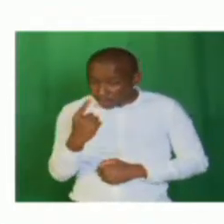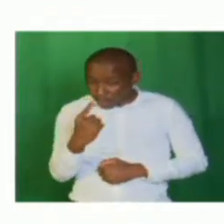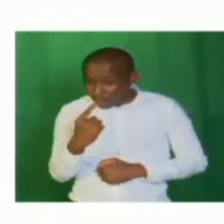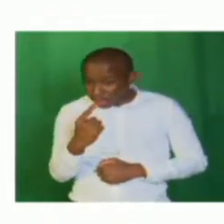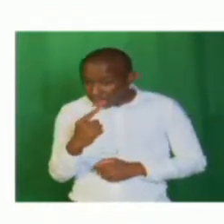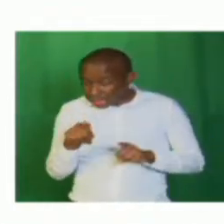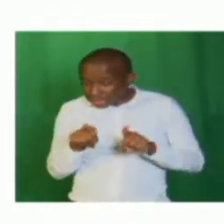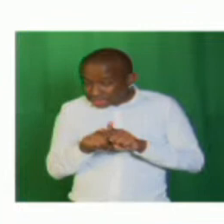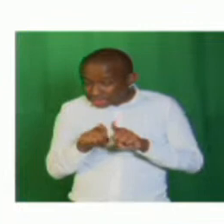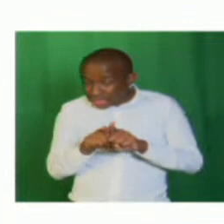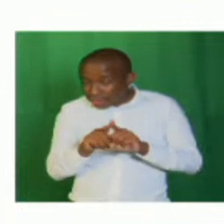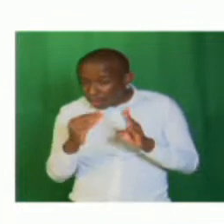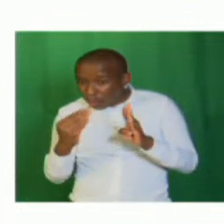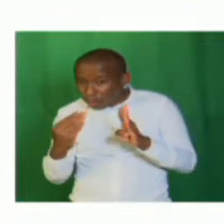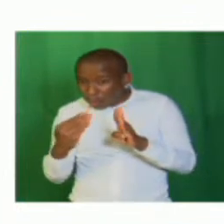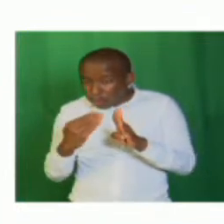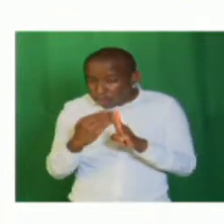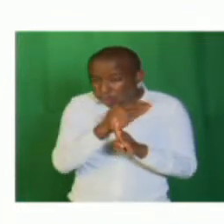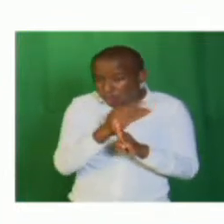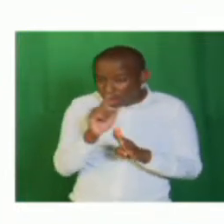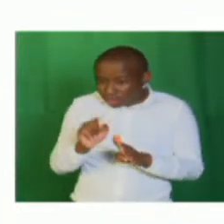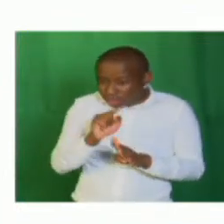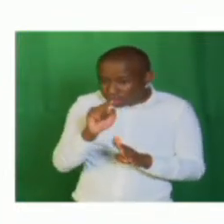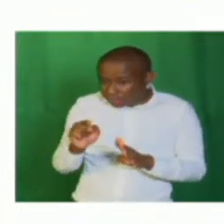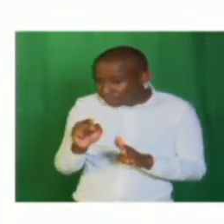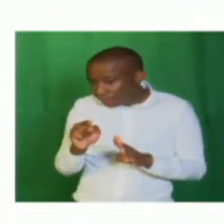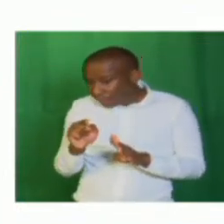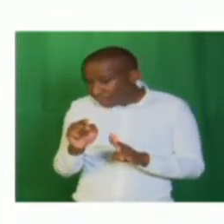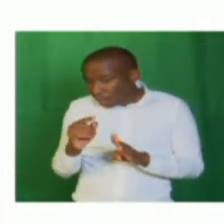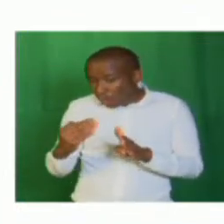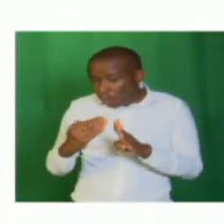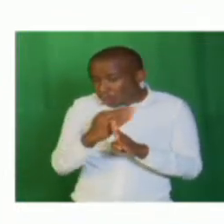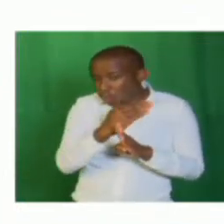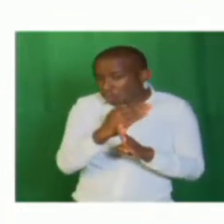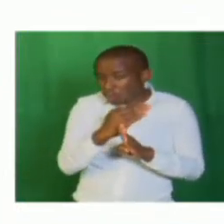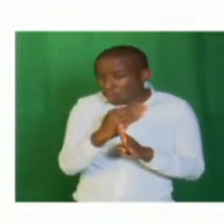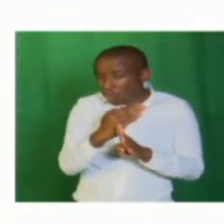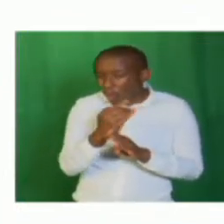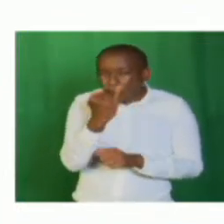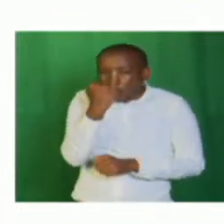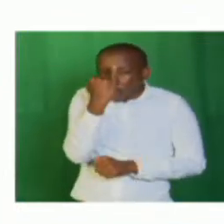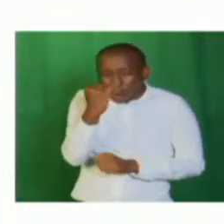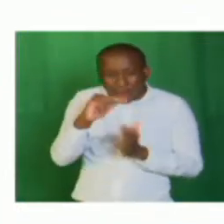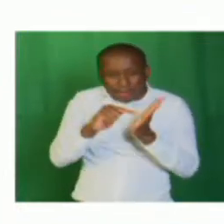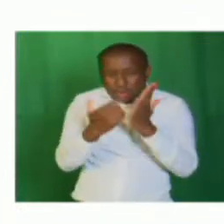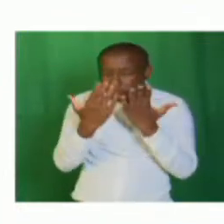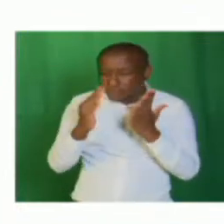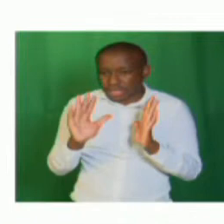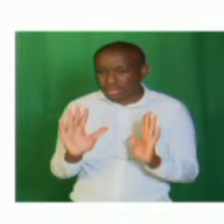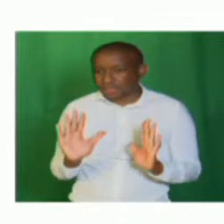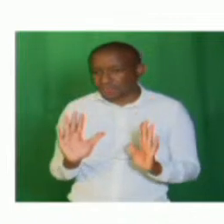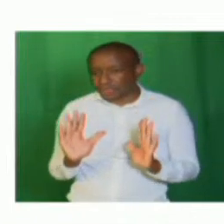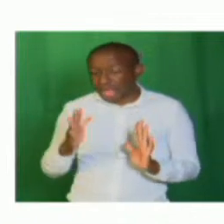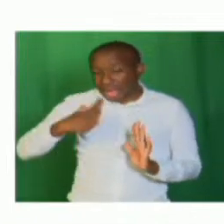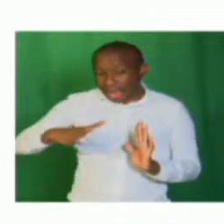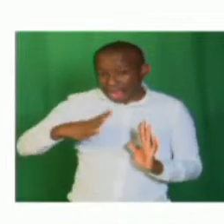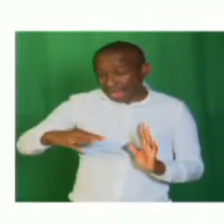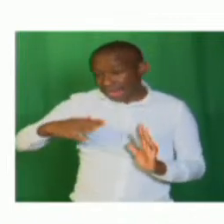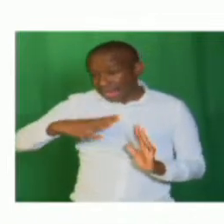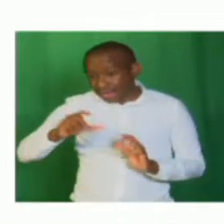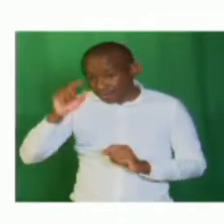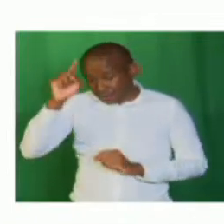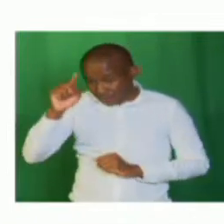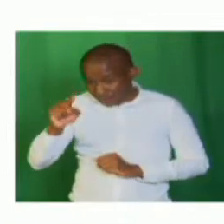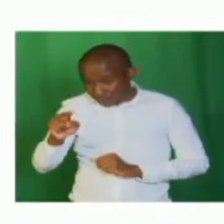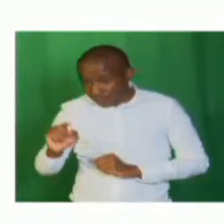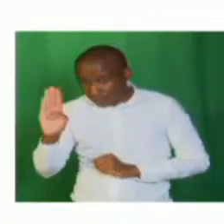cut the function here. It has cut it on only one point. And also here, it has cut it